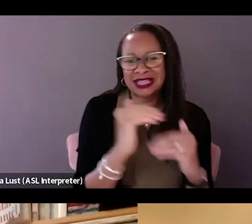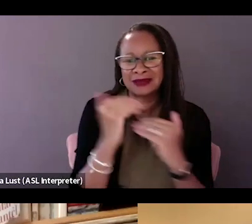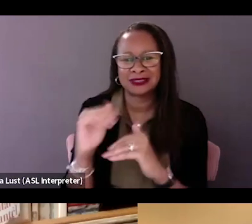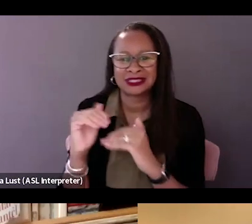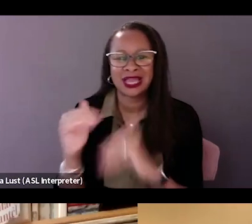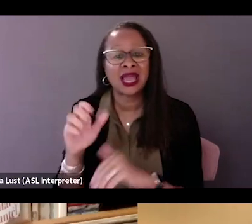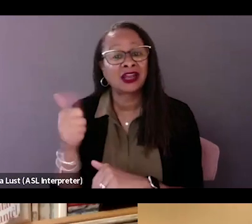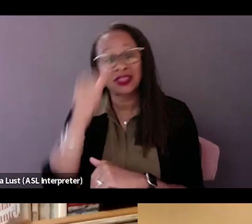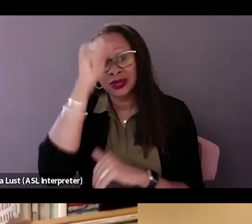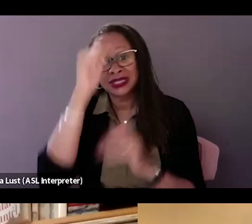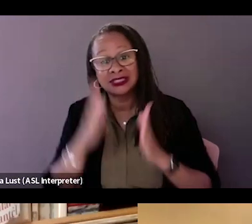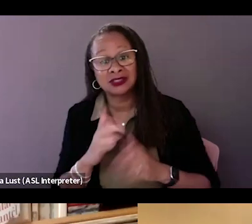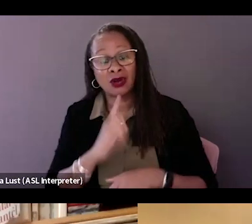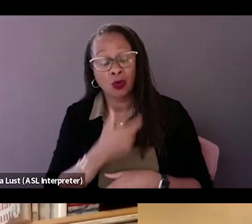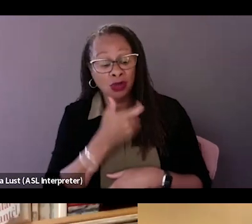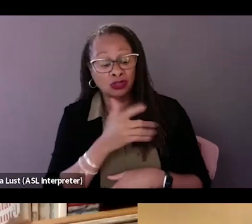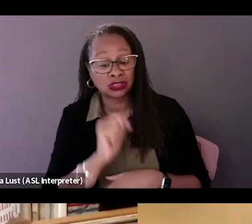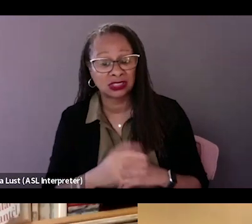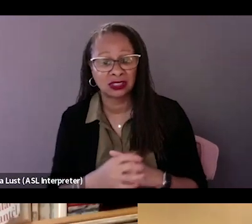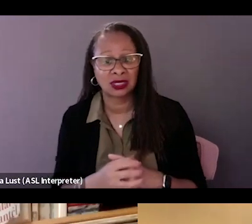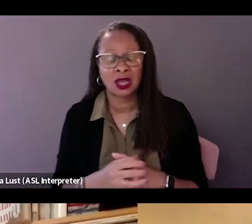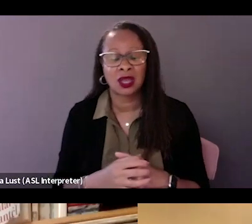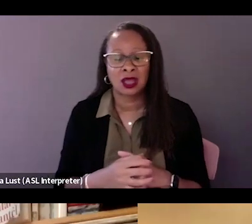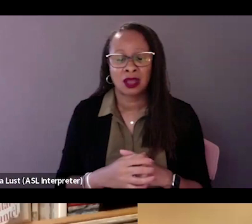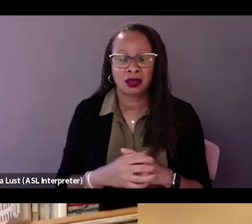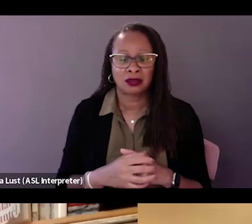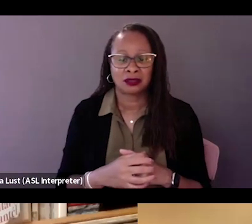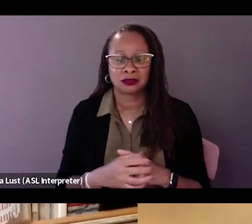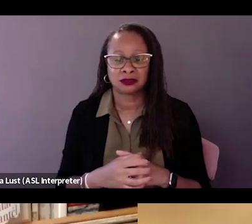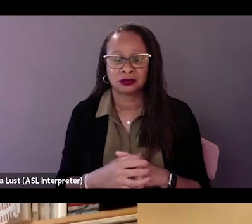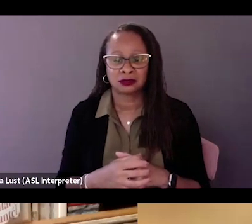it, it's all of us.